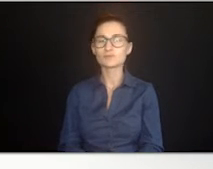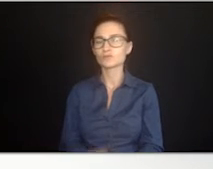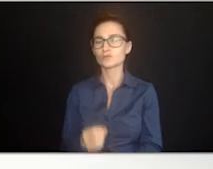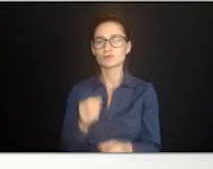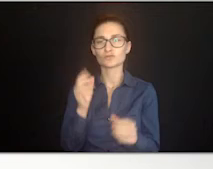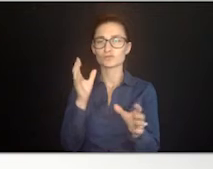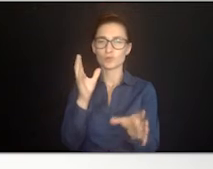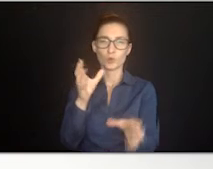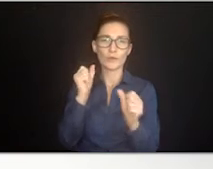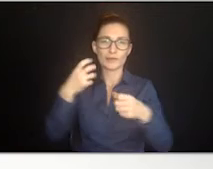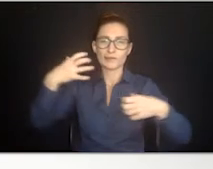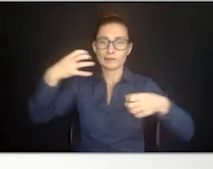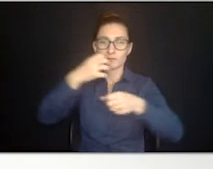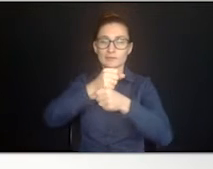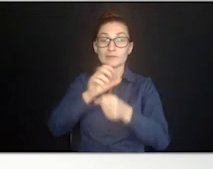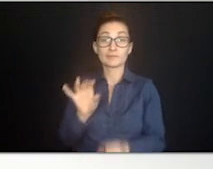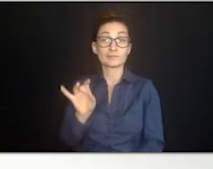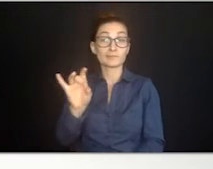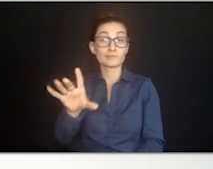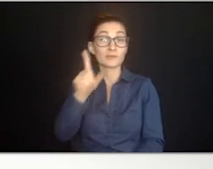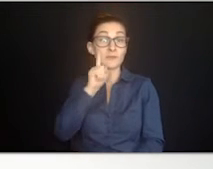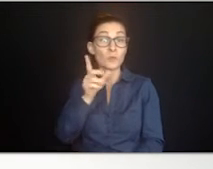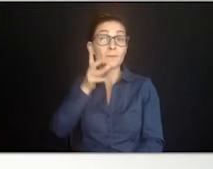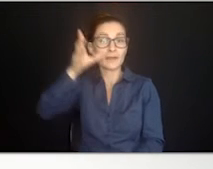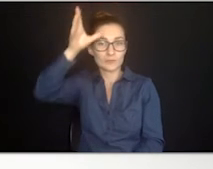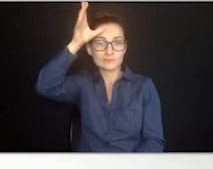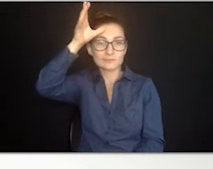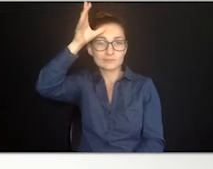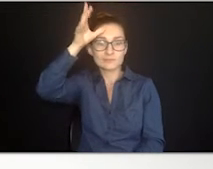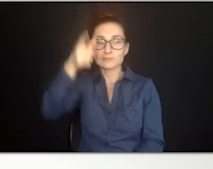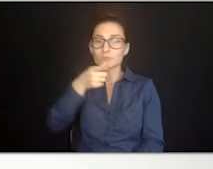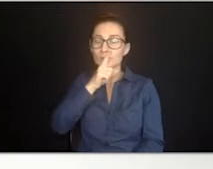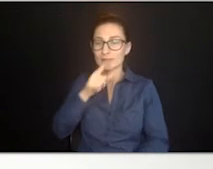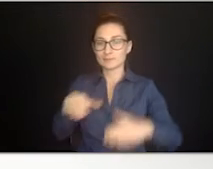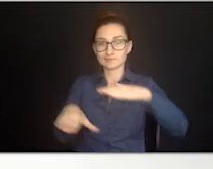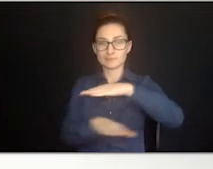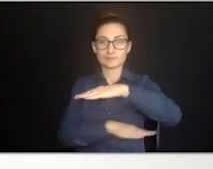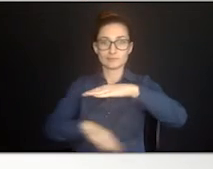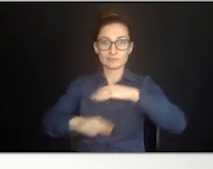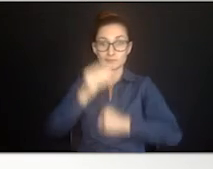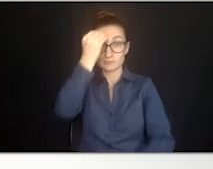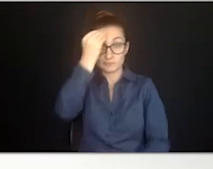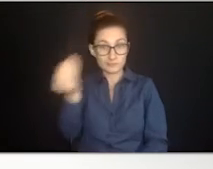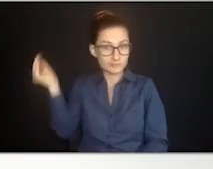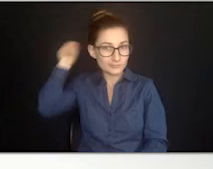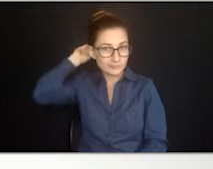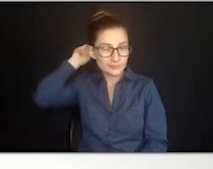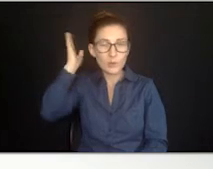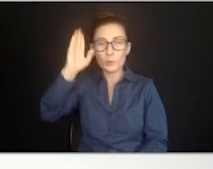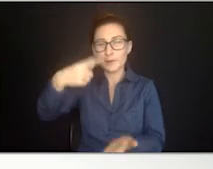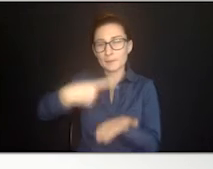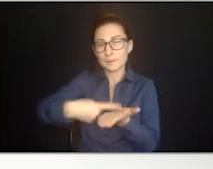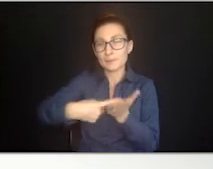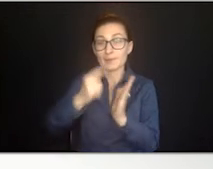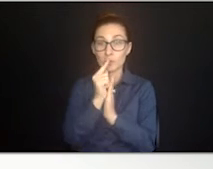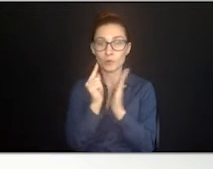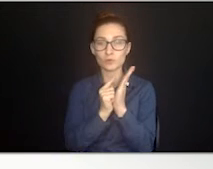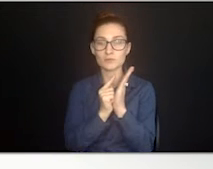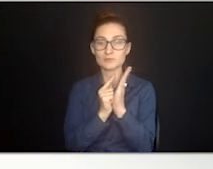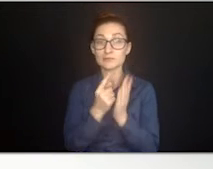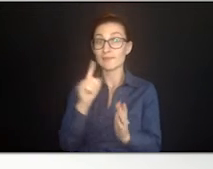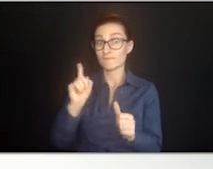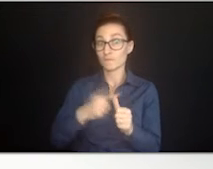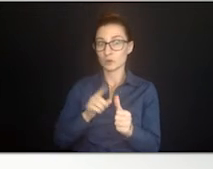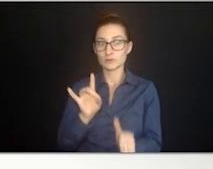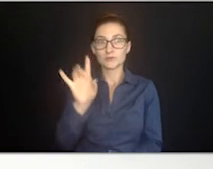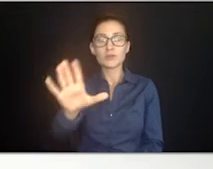quick summary of tips for parents if you want things, the basic takeaways. We're going to talk about the laws. So that is the first tip, is know